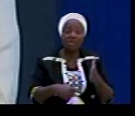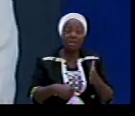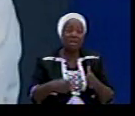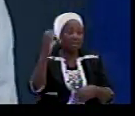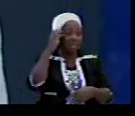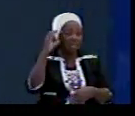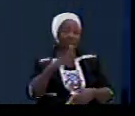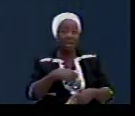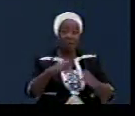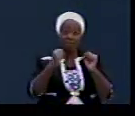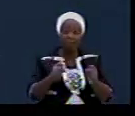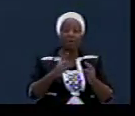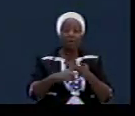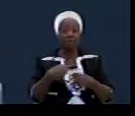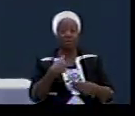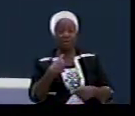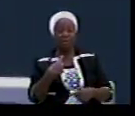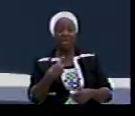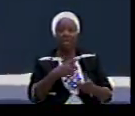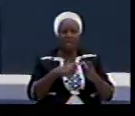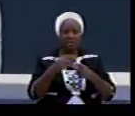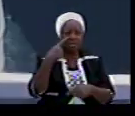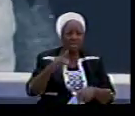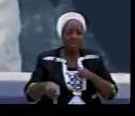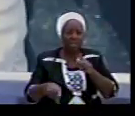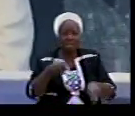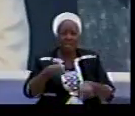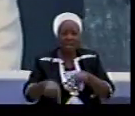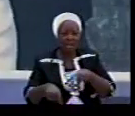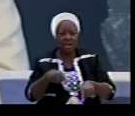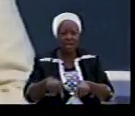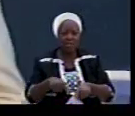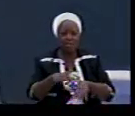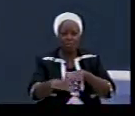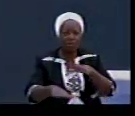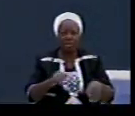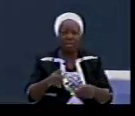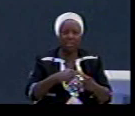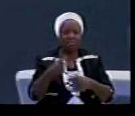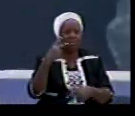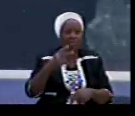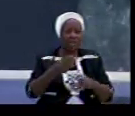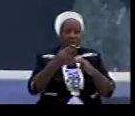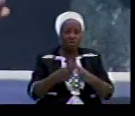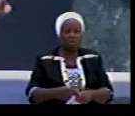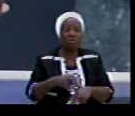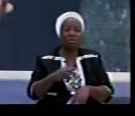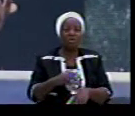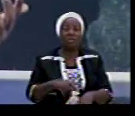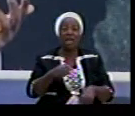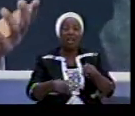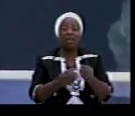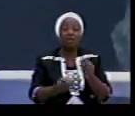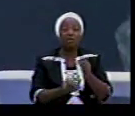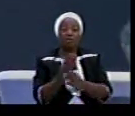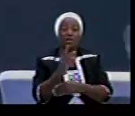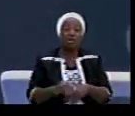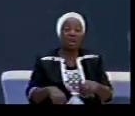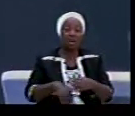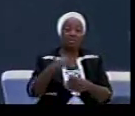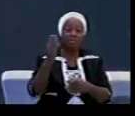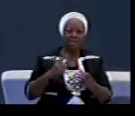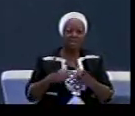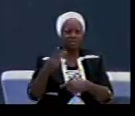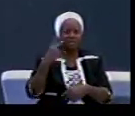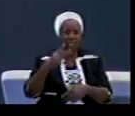We're seeing the lame walking, we're seeing short leg growing out, we're seeing broken bones